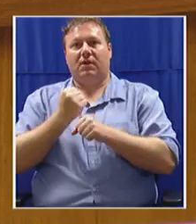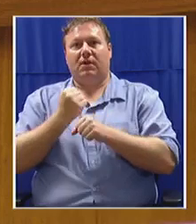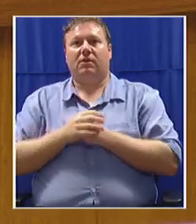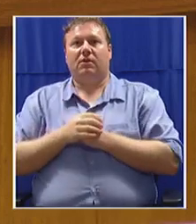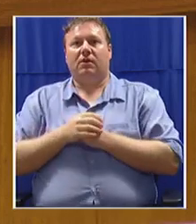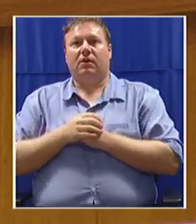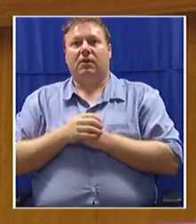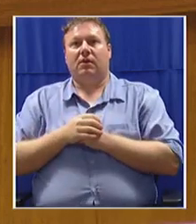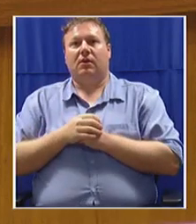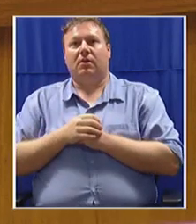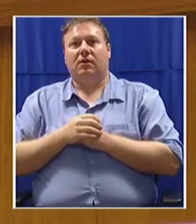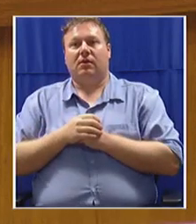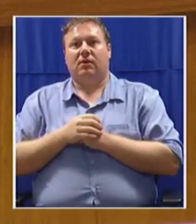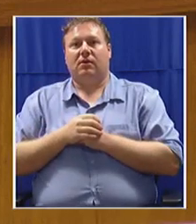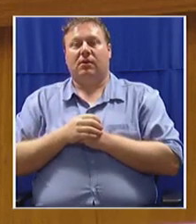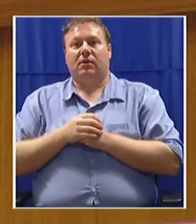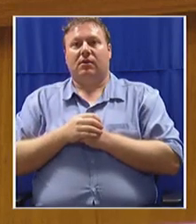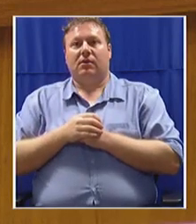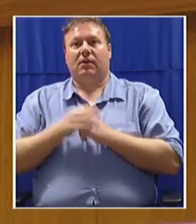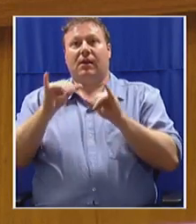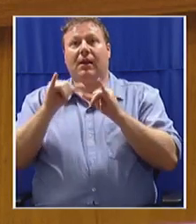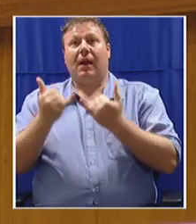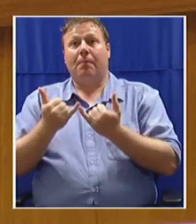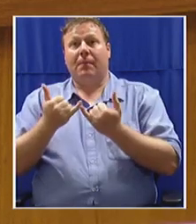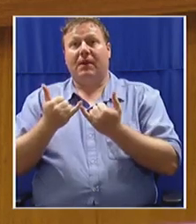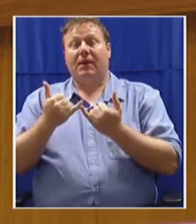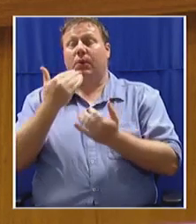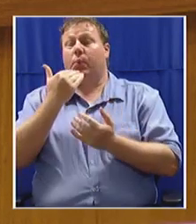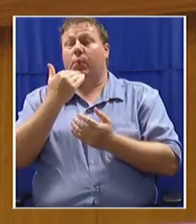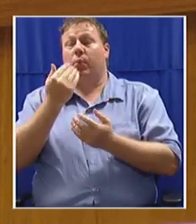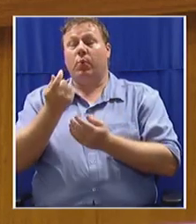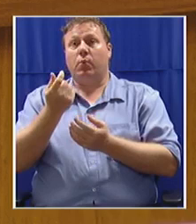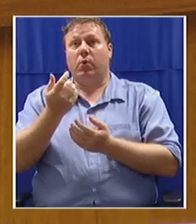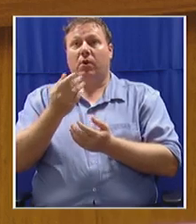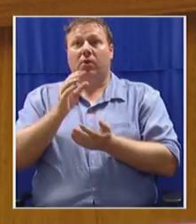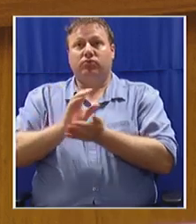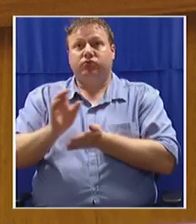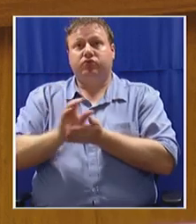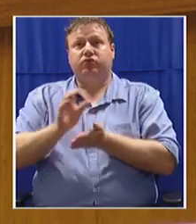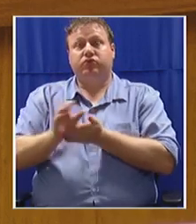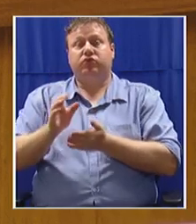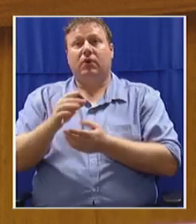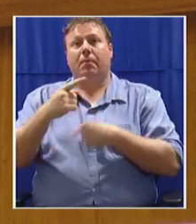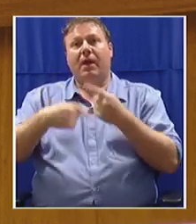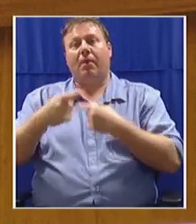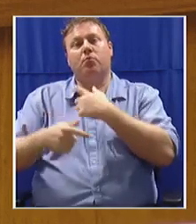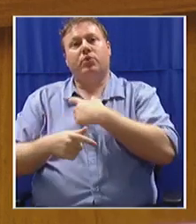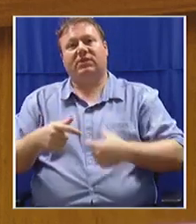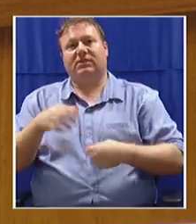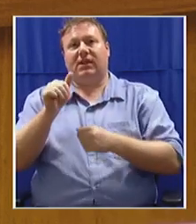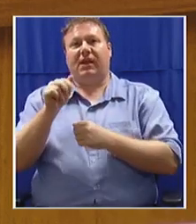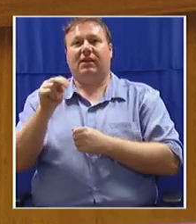companies that funded his presidential campaign to become the president of the ANC. In the interest of